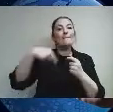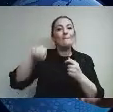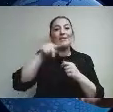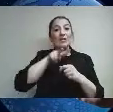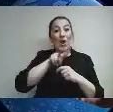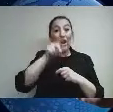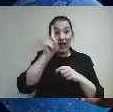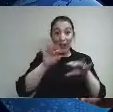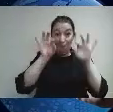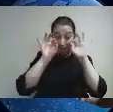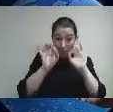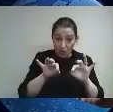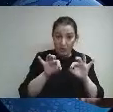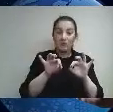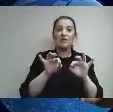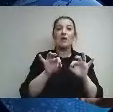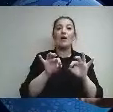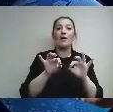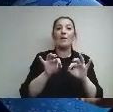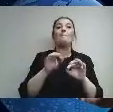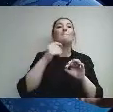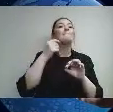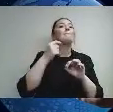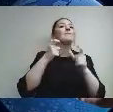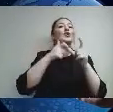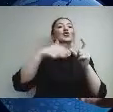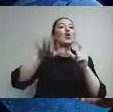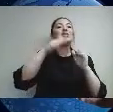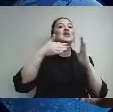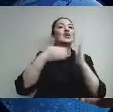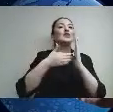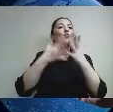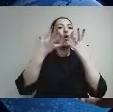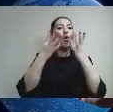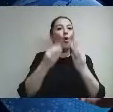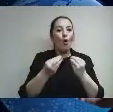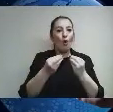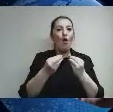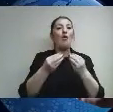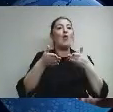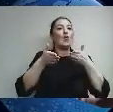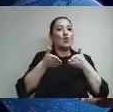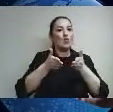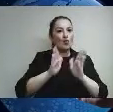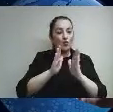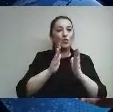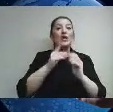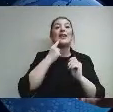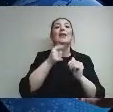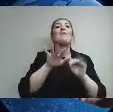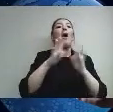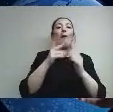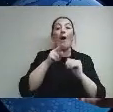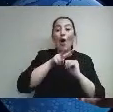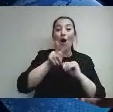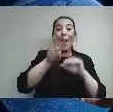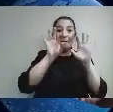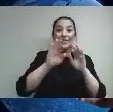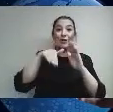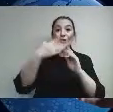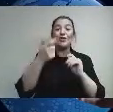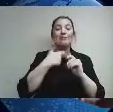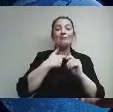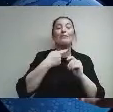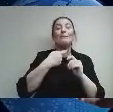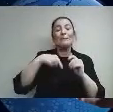we were being born as a social enterprise, but after we hit the road, we said we are a social